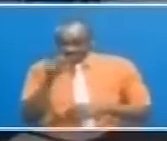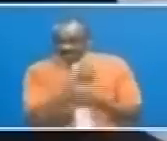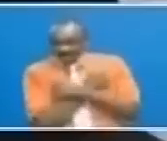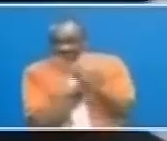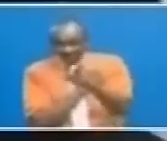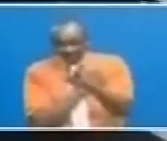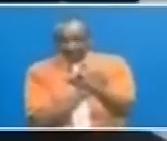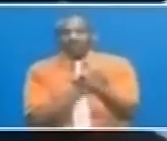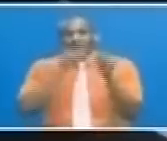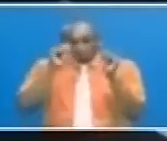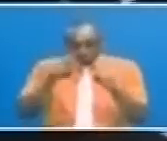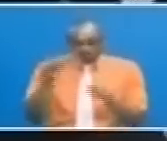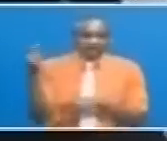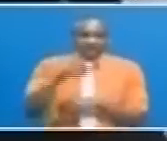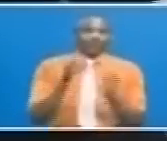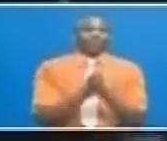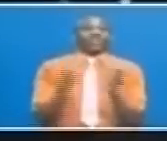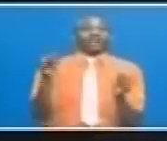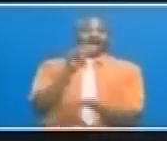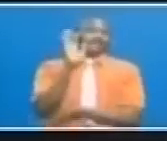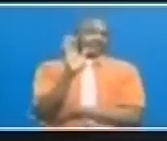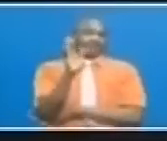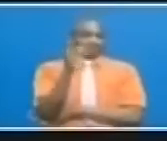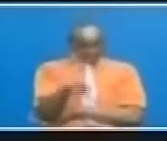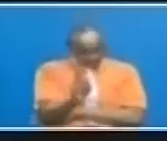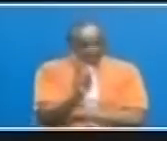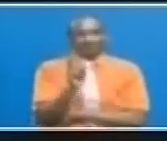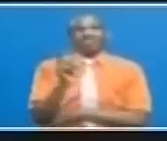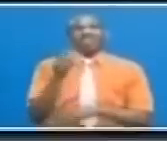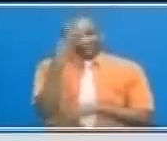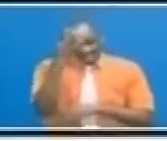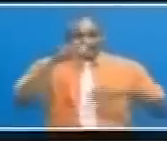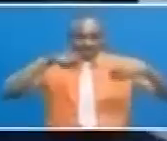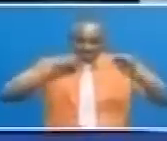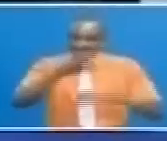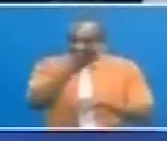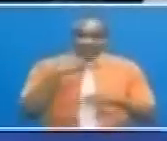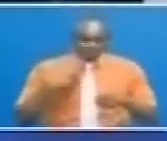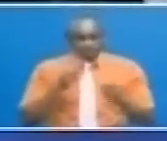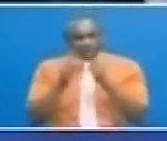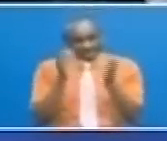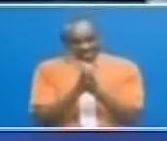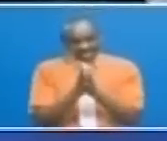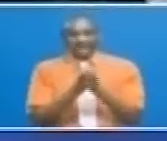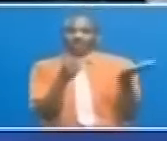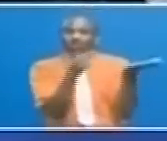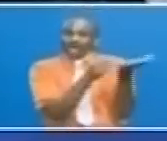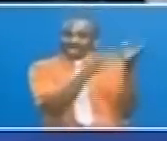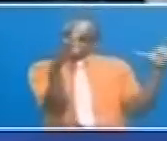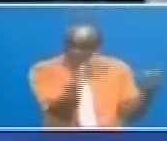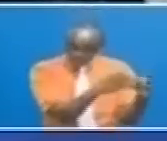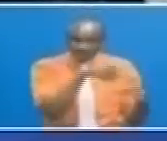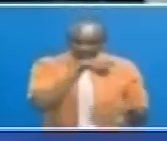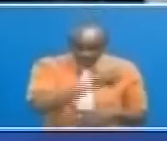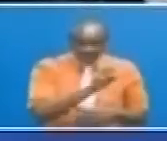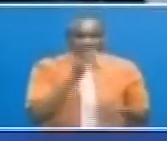Mass, Gerald Roloffs and Bevan Beckman have entered three motorcycles for the event, while Uganda classic and